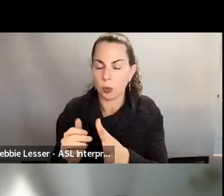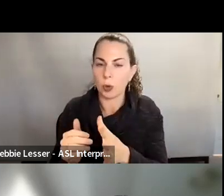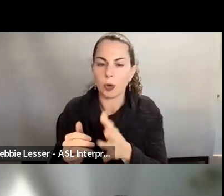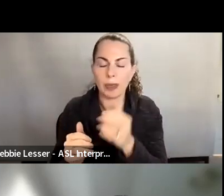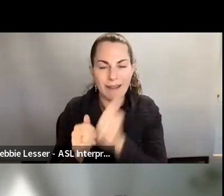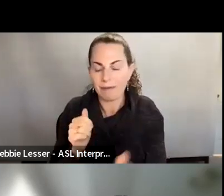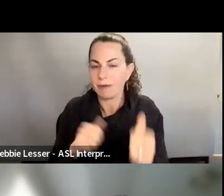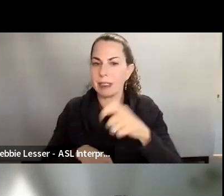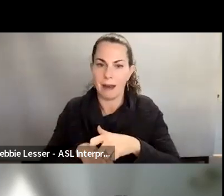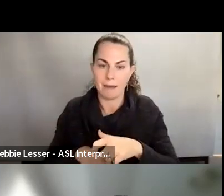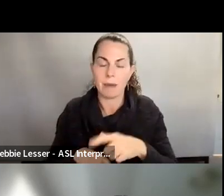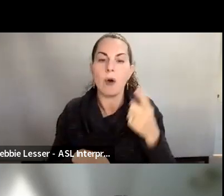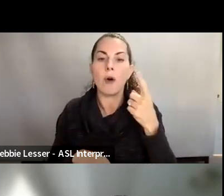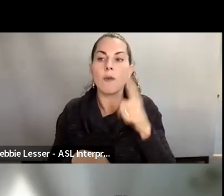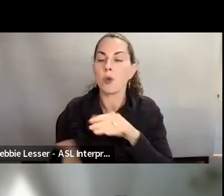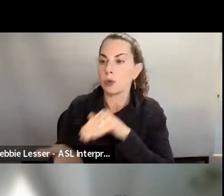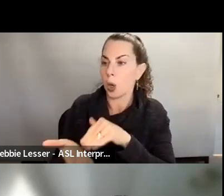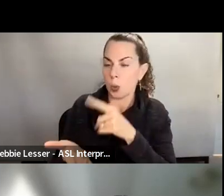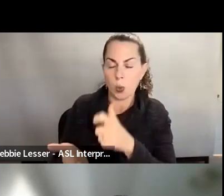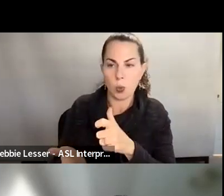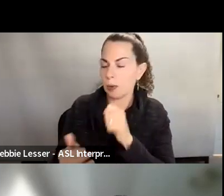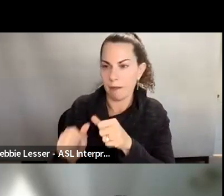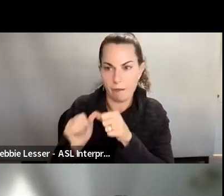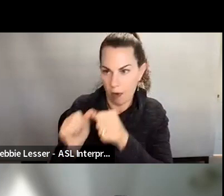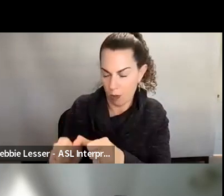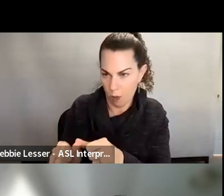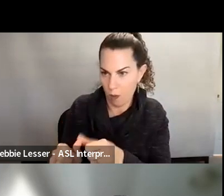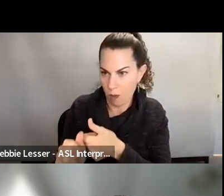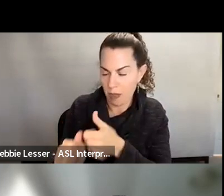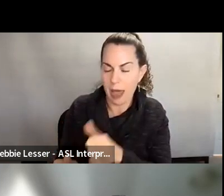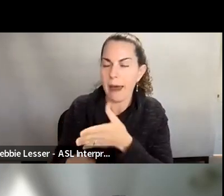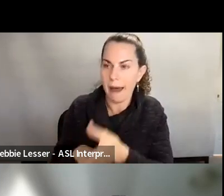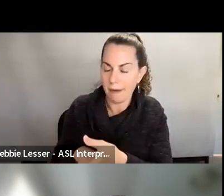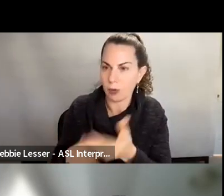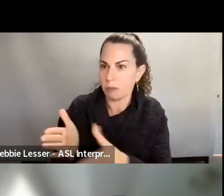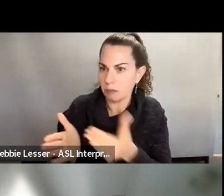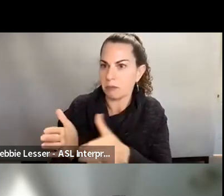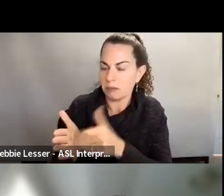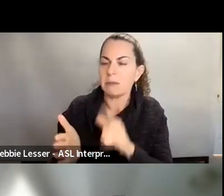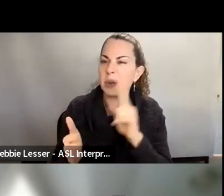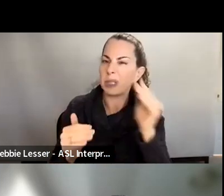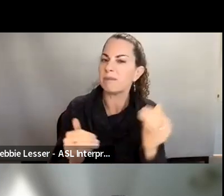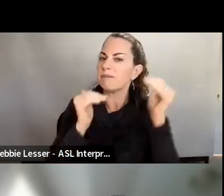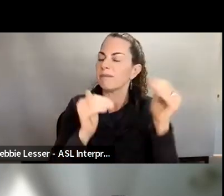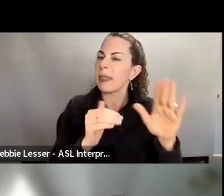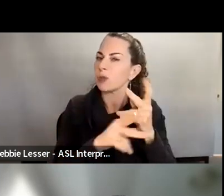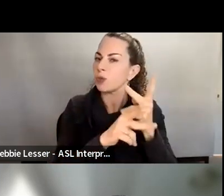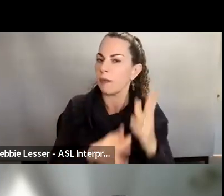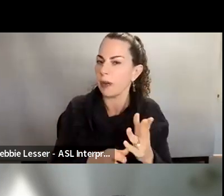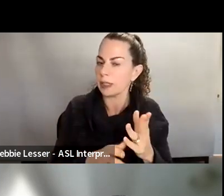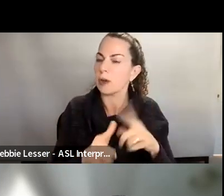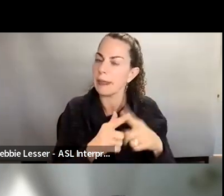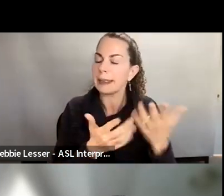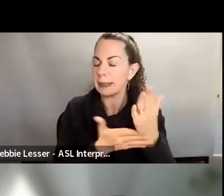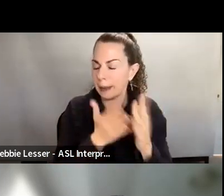not comply, even after repeated meetings, then it would go to their supervisor, and then there would be some